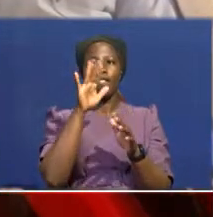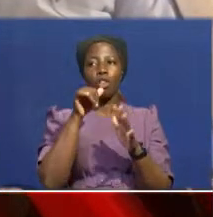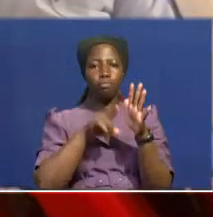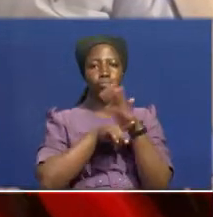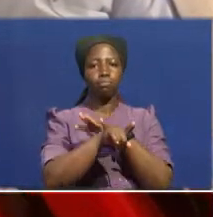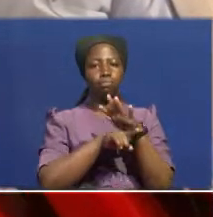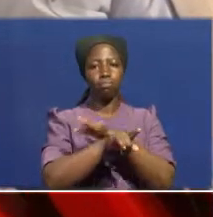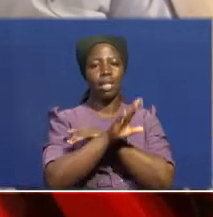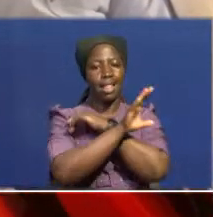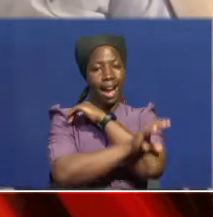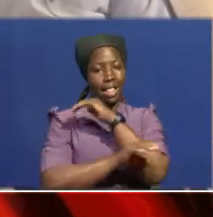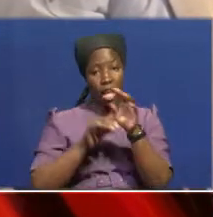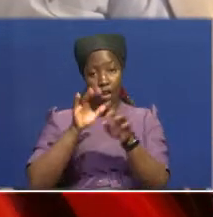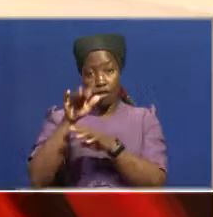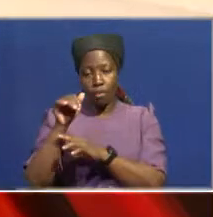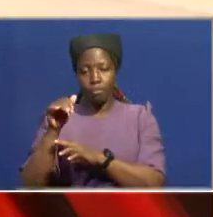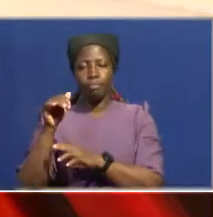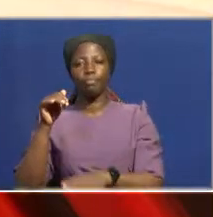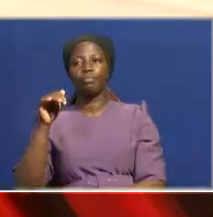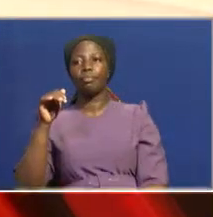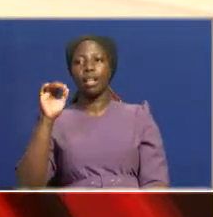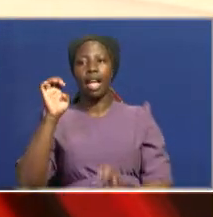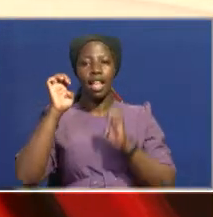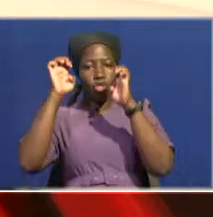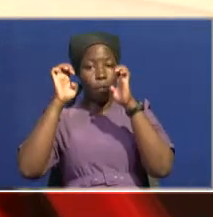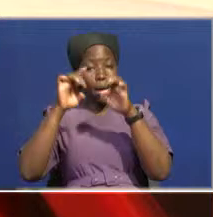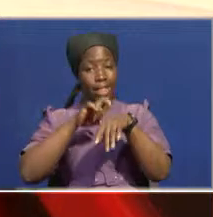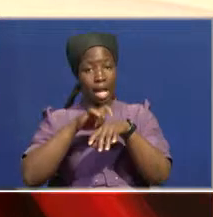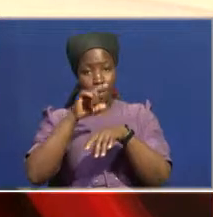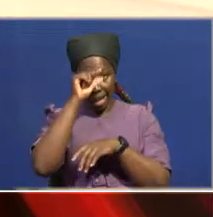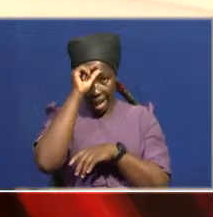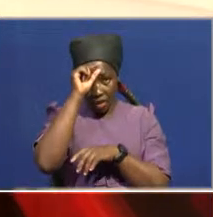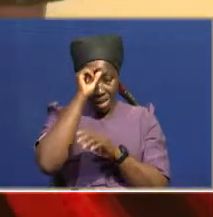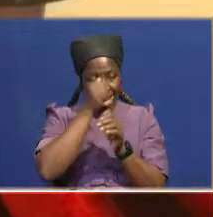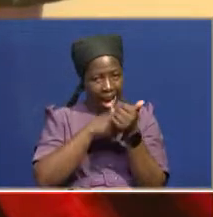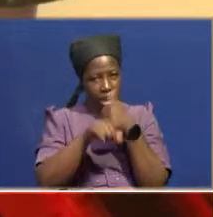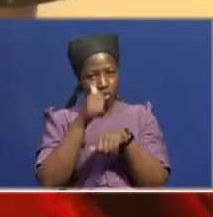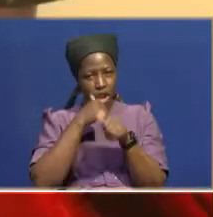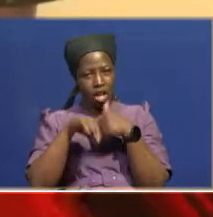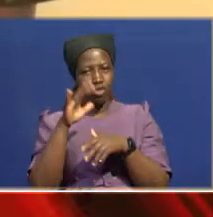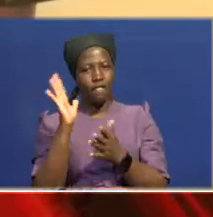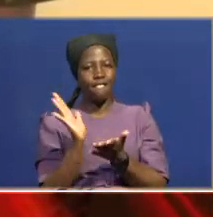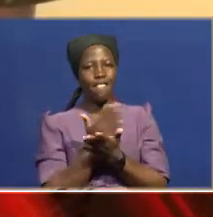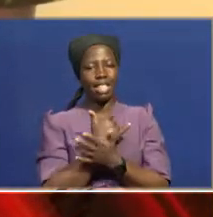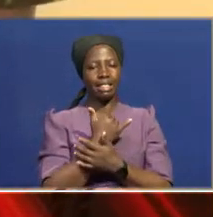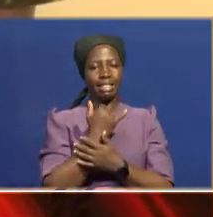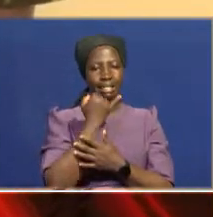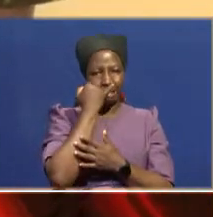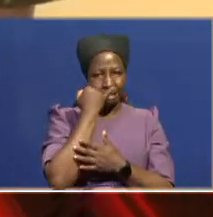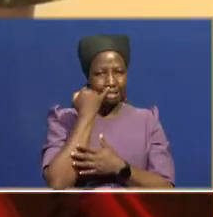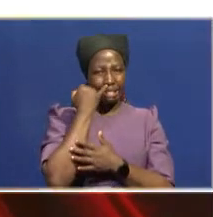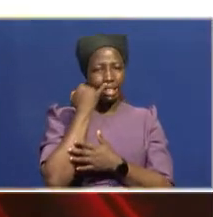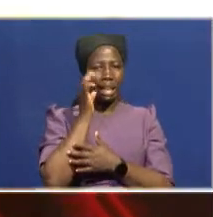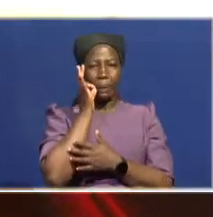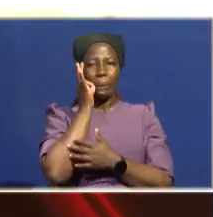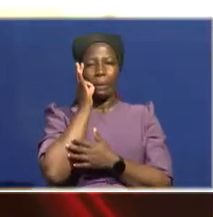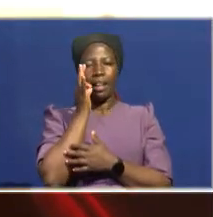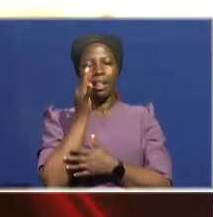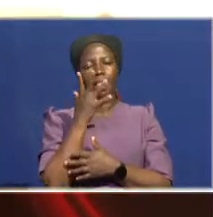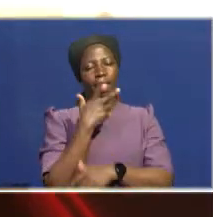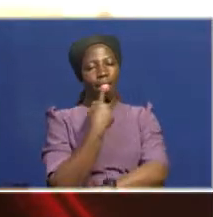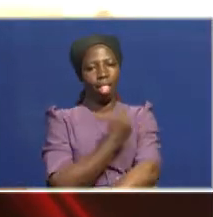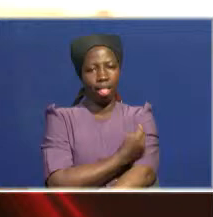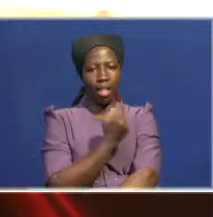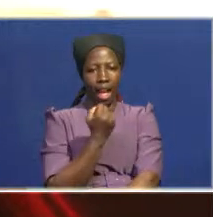from Ethiopia as the government steps up its war against drugs and substance abuse in the country.